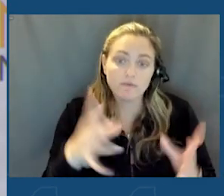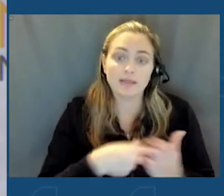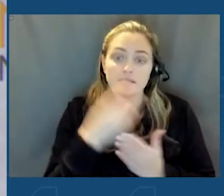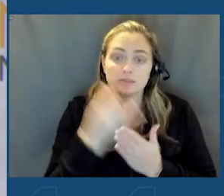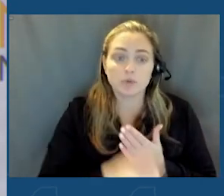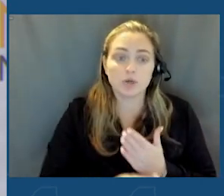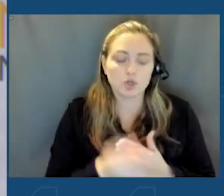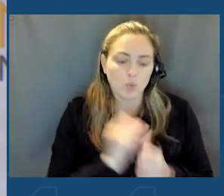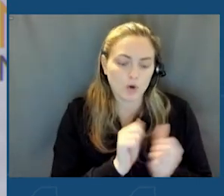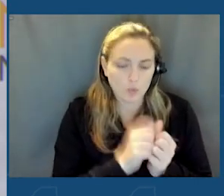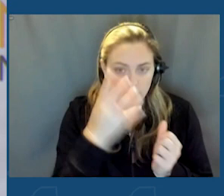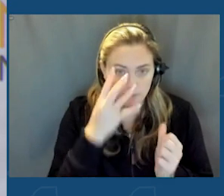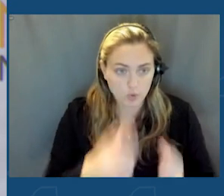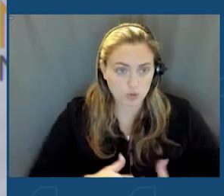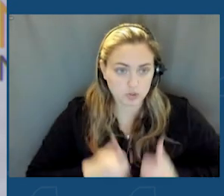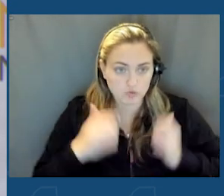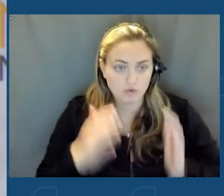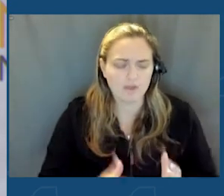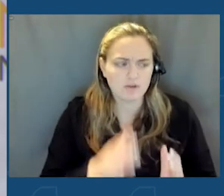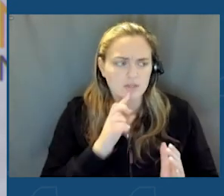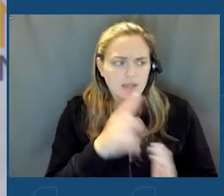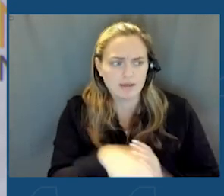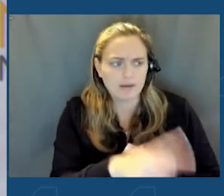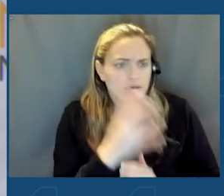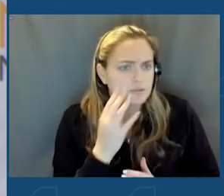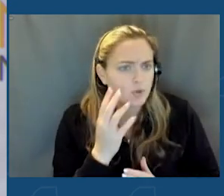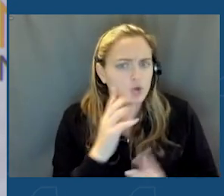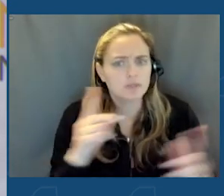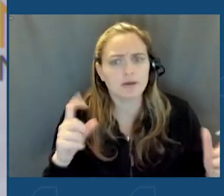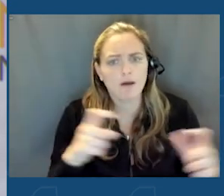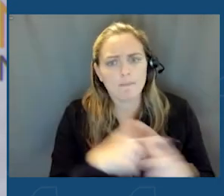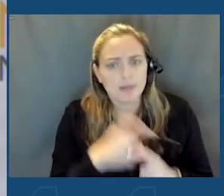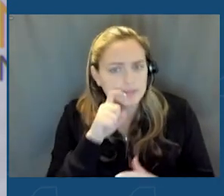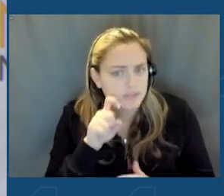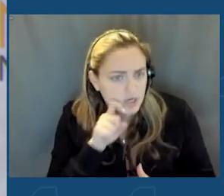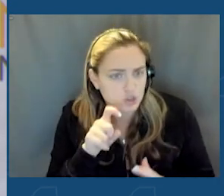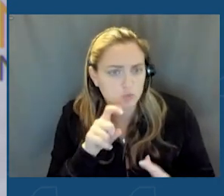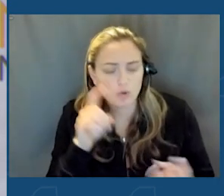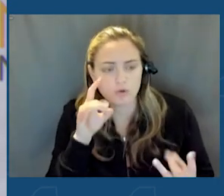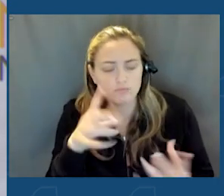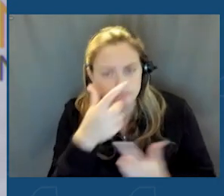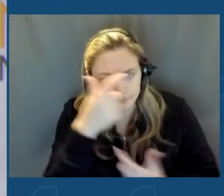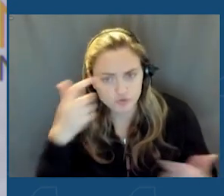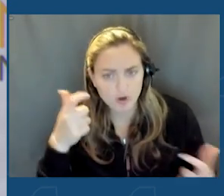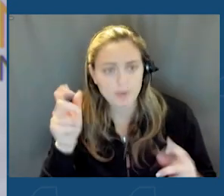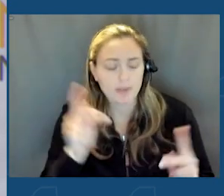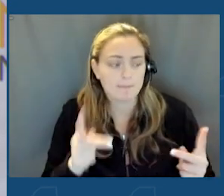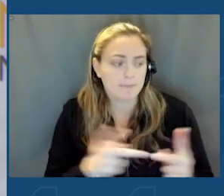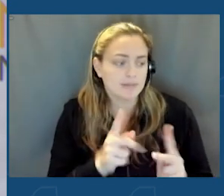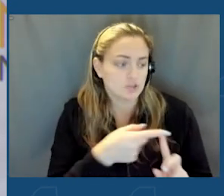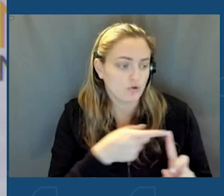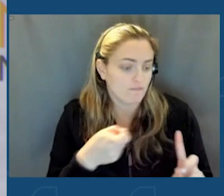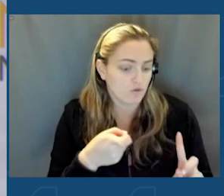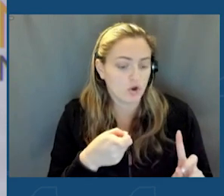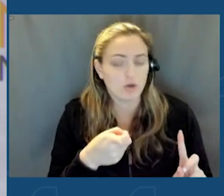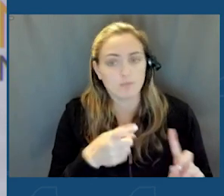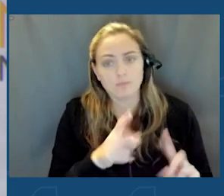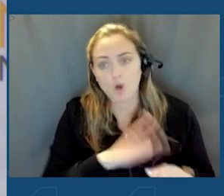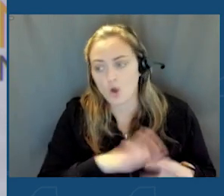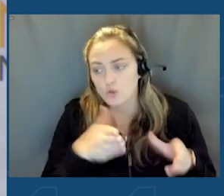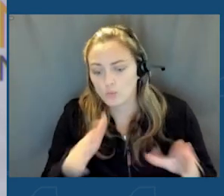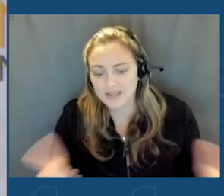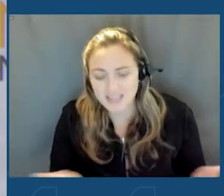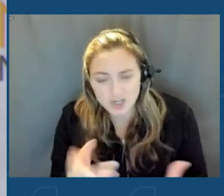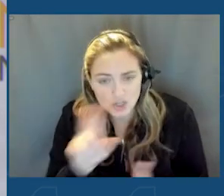immigrant survivors who have experienced complex sexual trauma in the places that they are from on the journey to the United States,